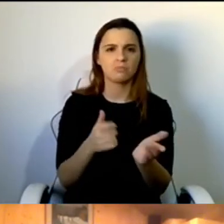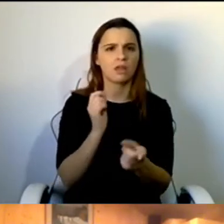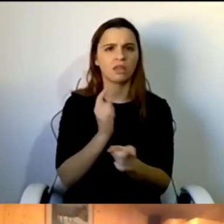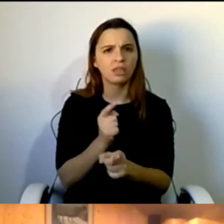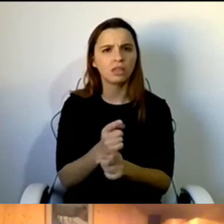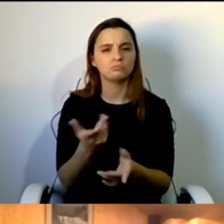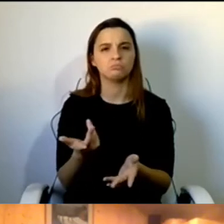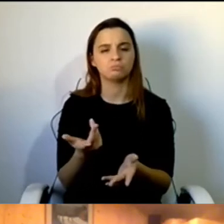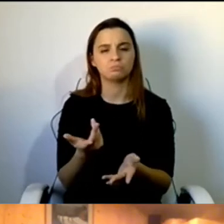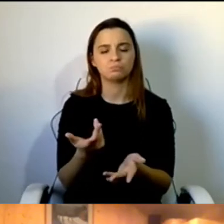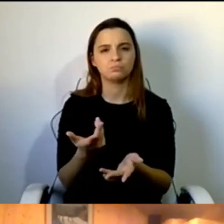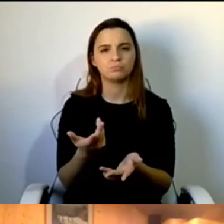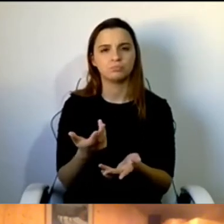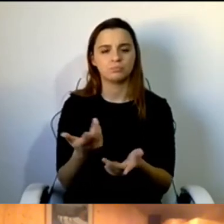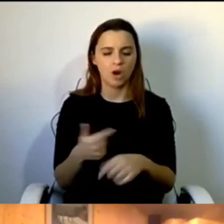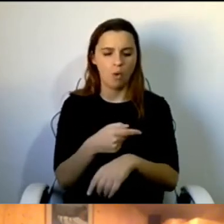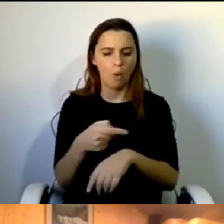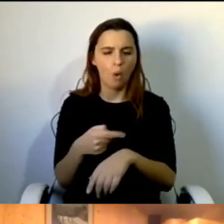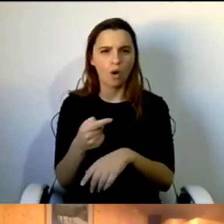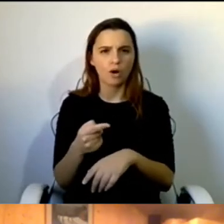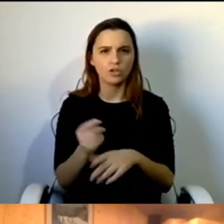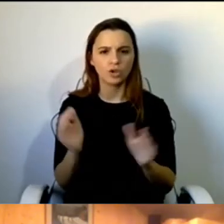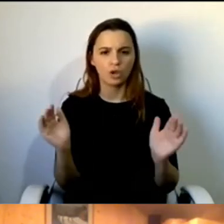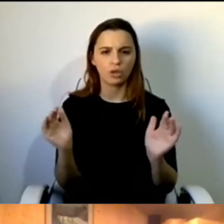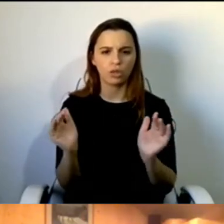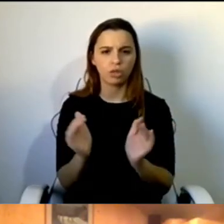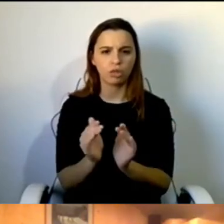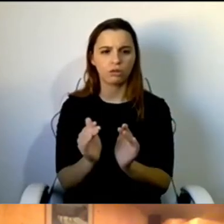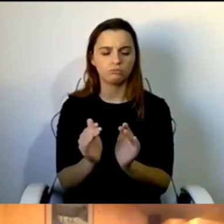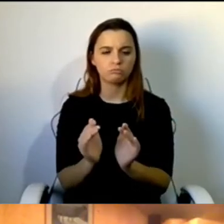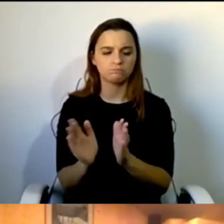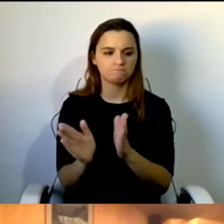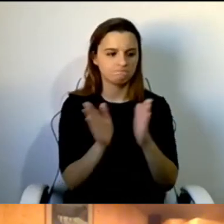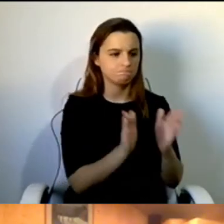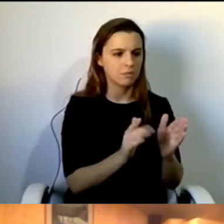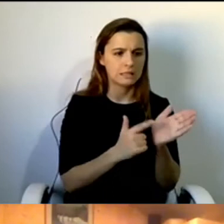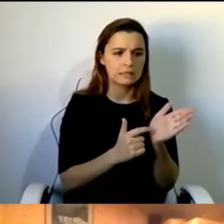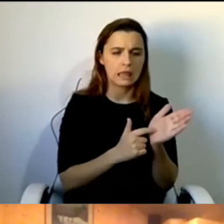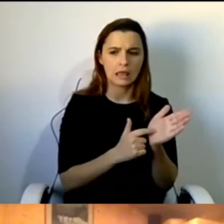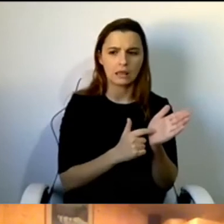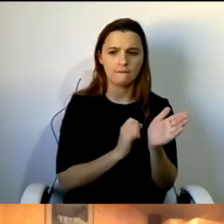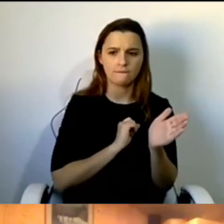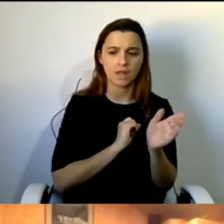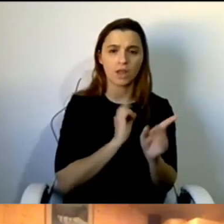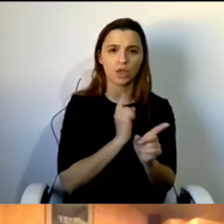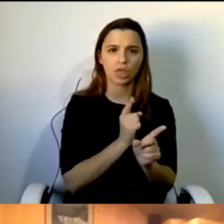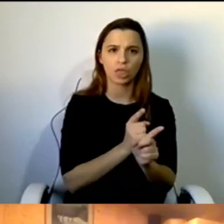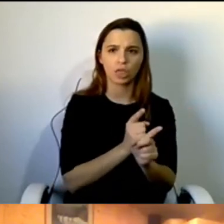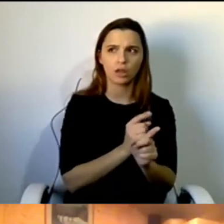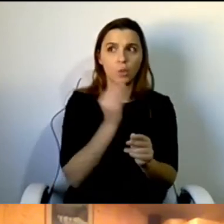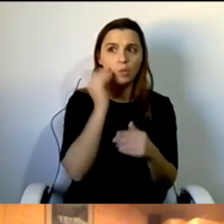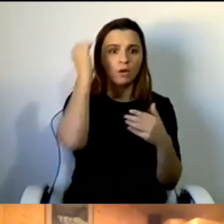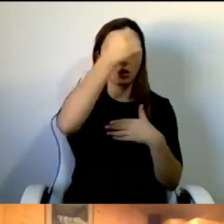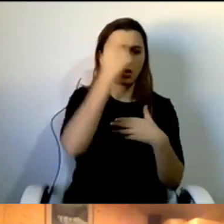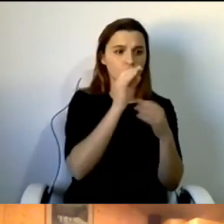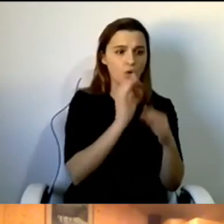they would say taking a shower and getting ready would take an hour. Now they decided it takes 5 minutes. It's the time that they put the hands on the